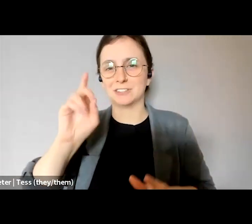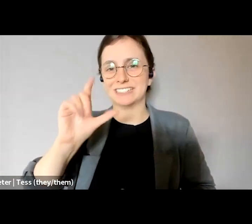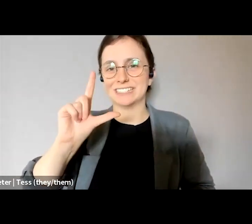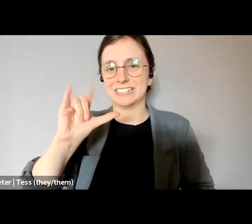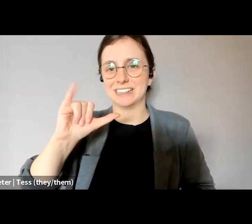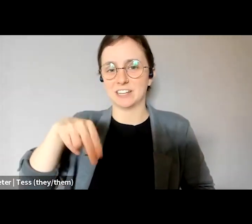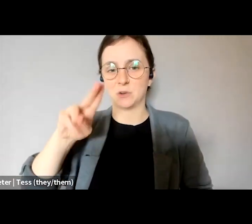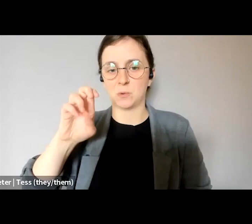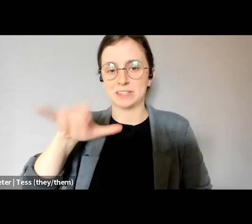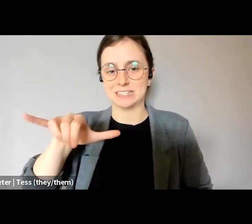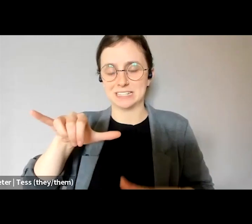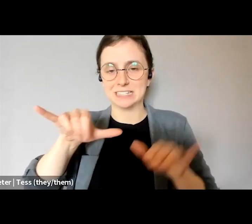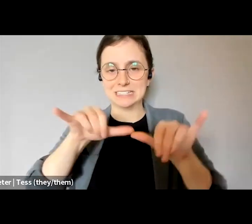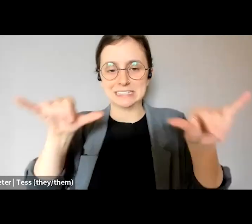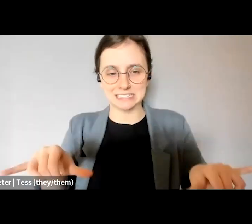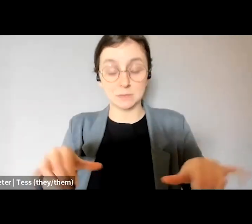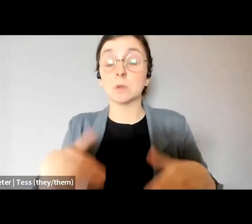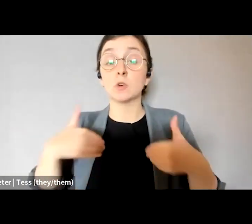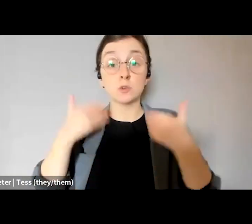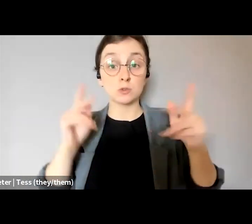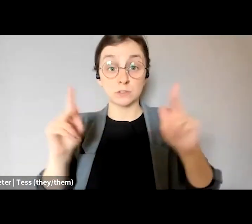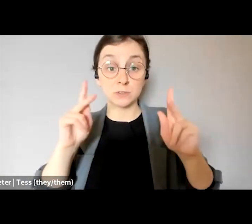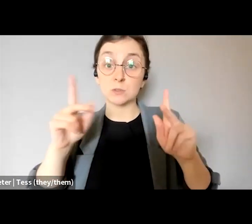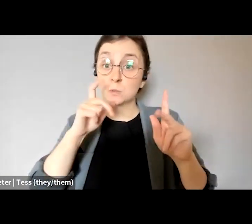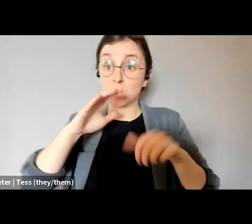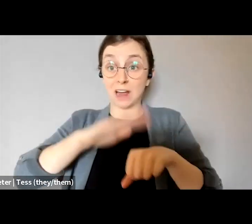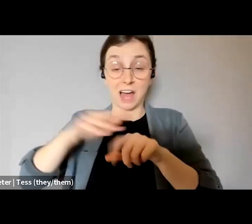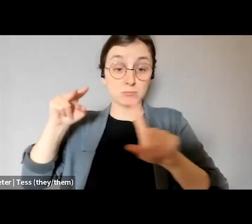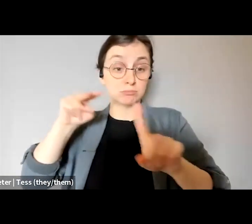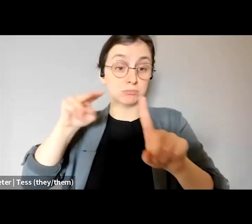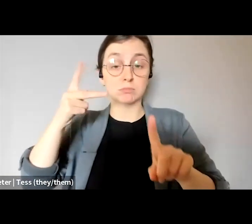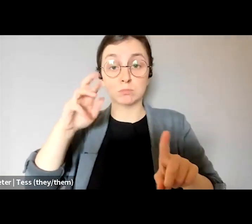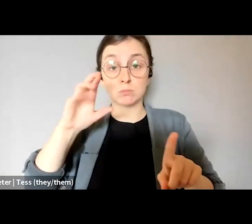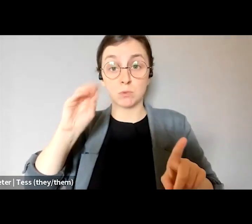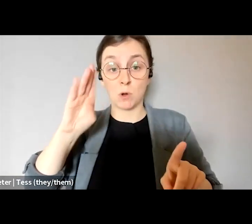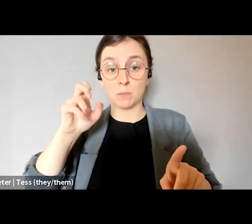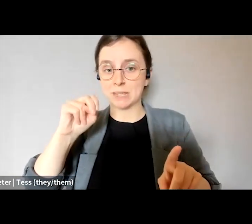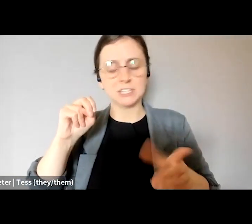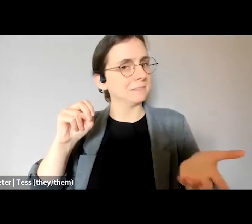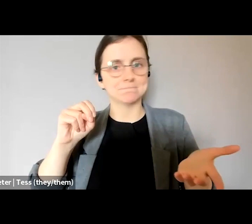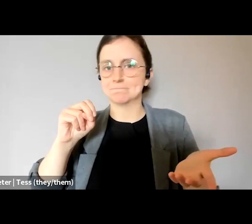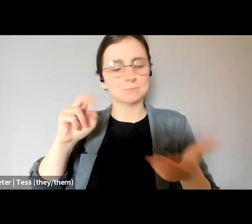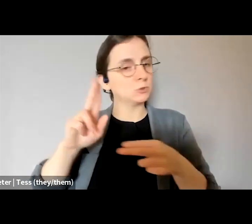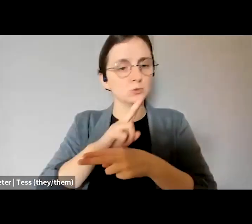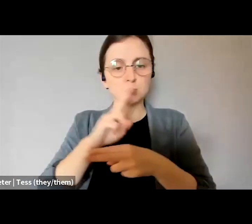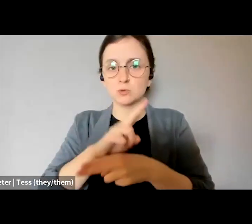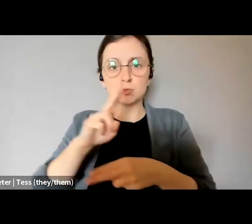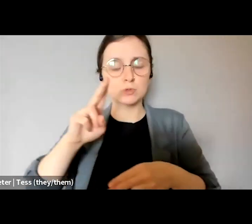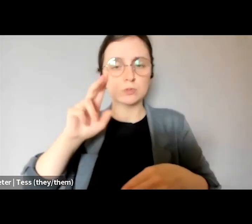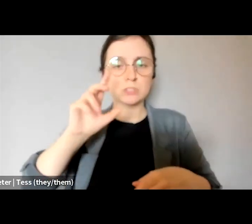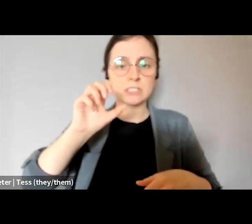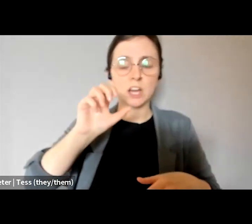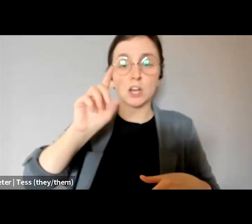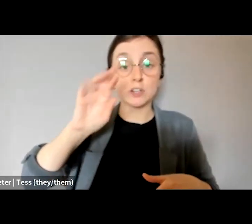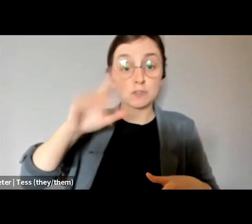individuals who are on probation and are expected not to be involved with substance use or misuse or abuse,